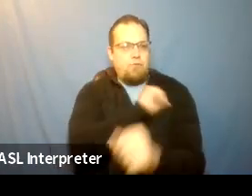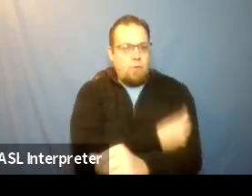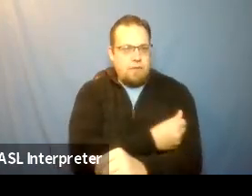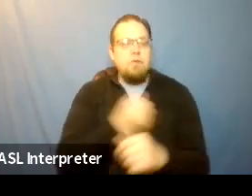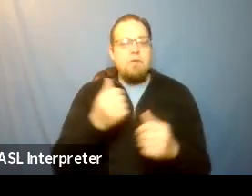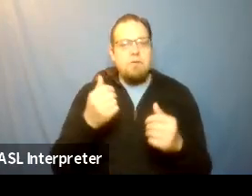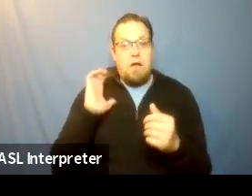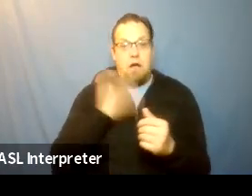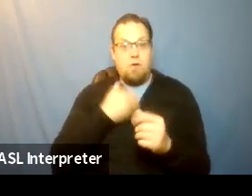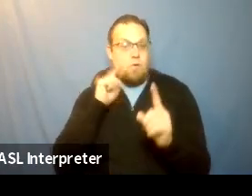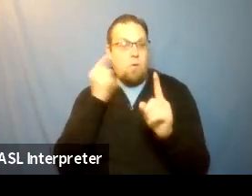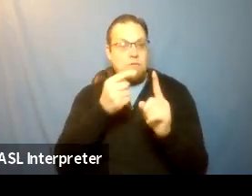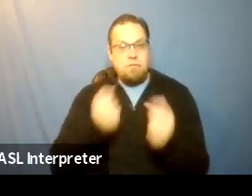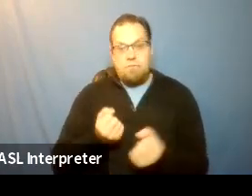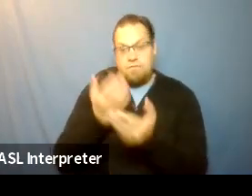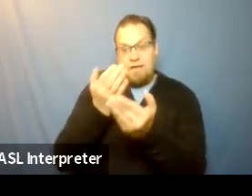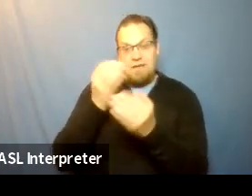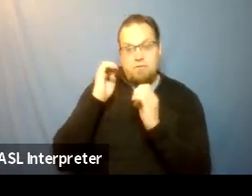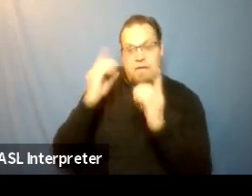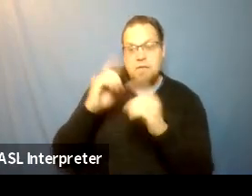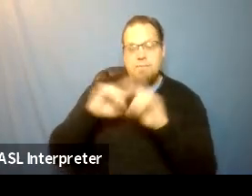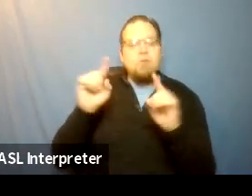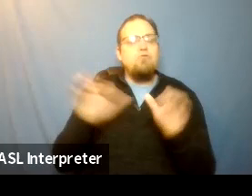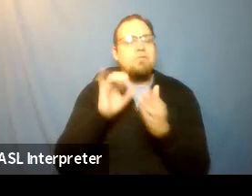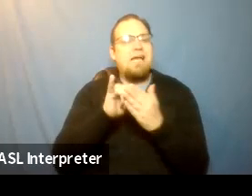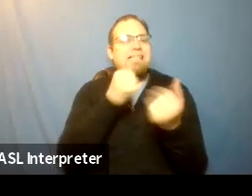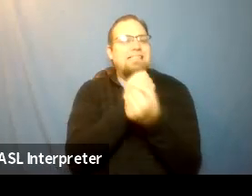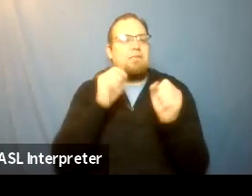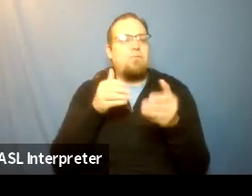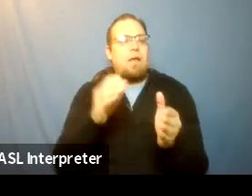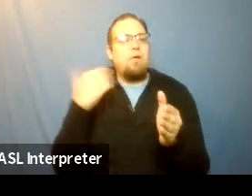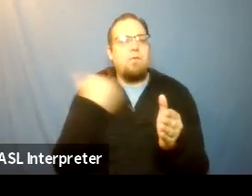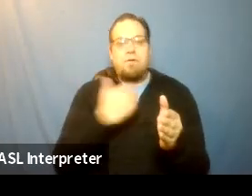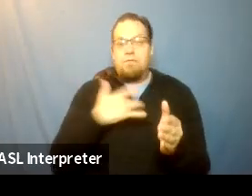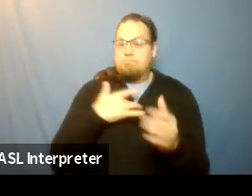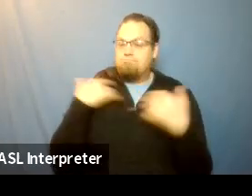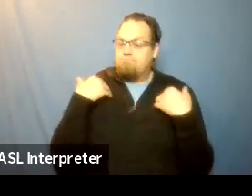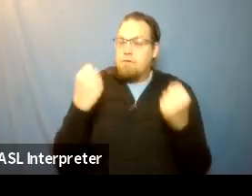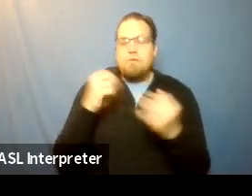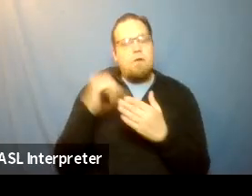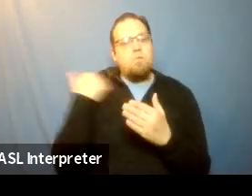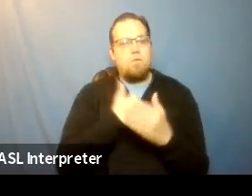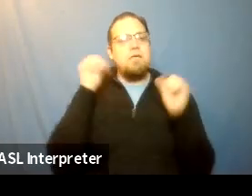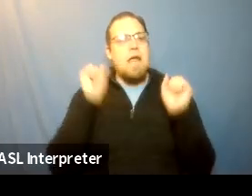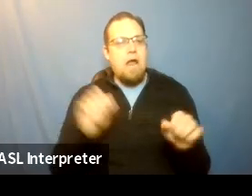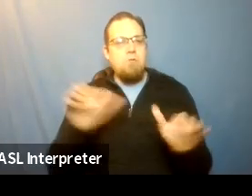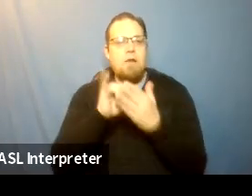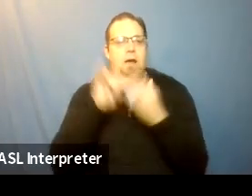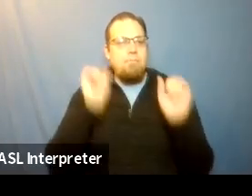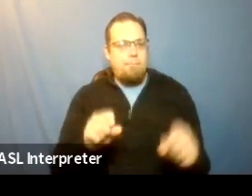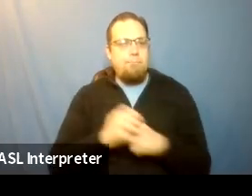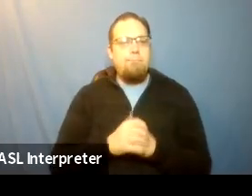provide education, but do that in a safe way. And we feel very confident that we're going to be able to do that.